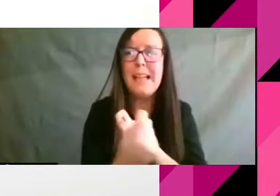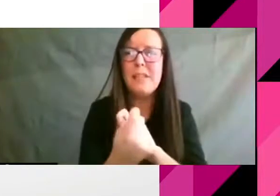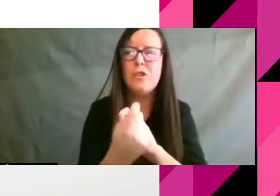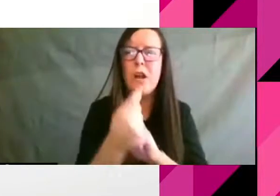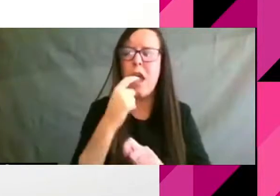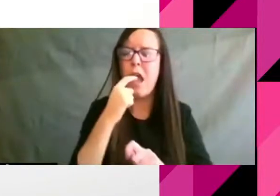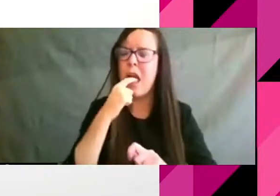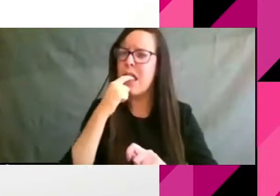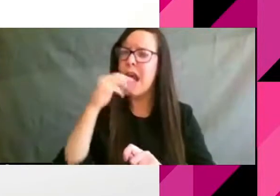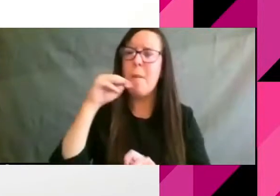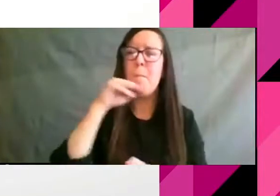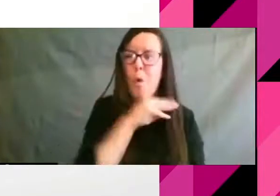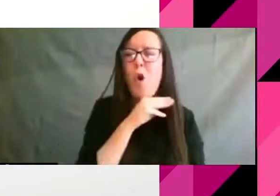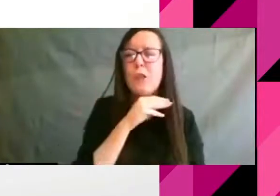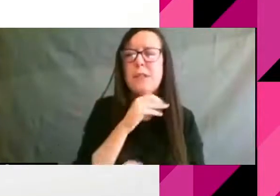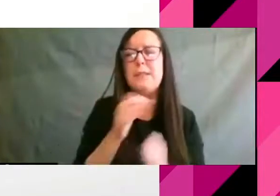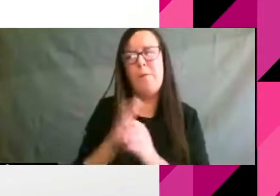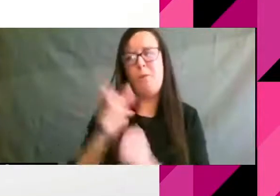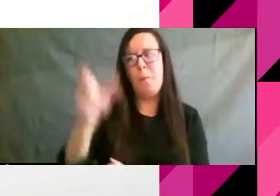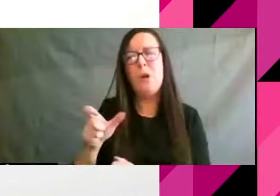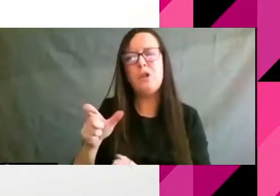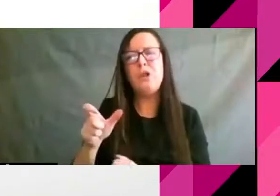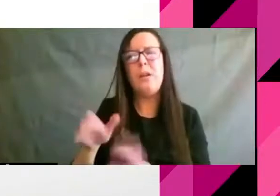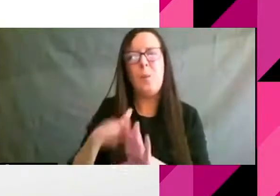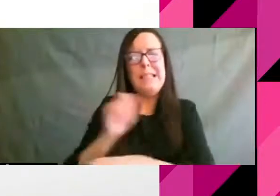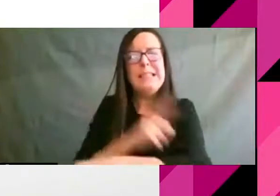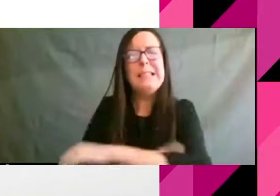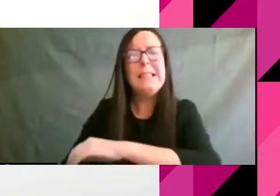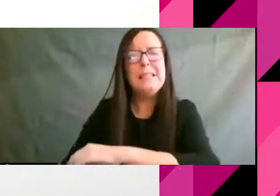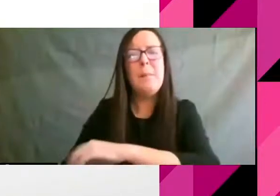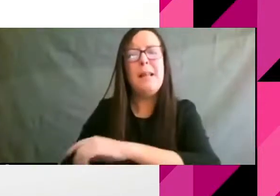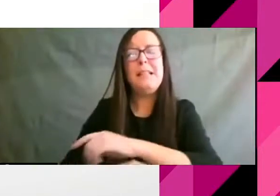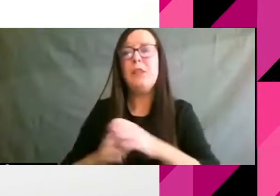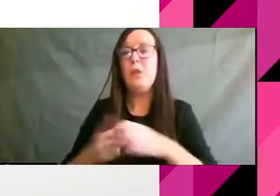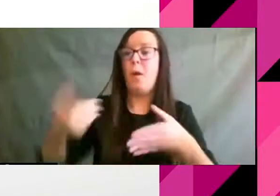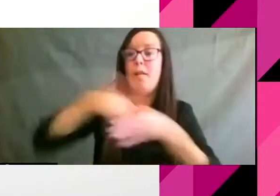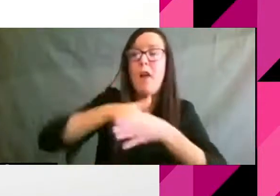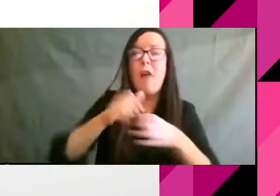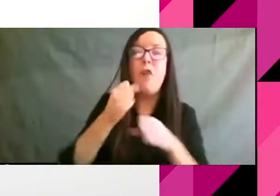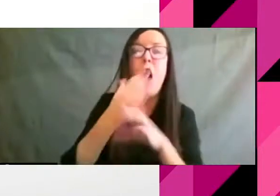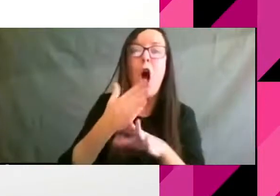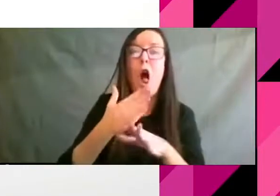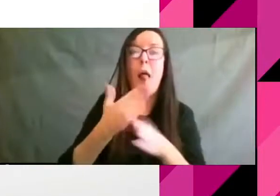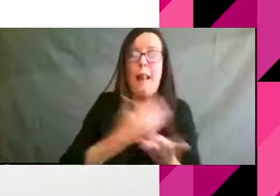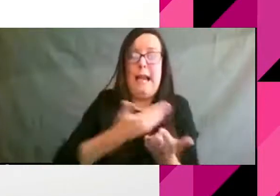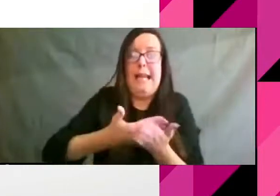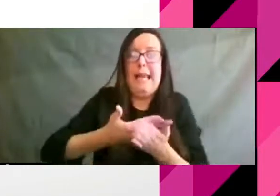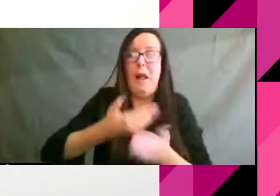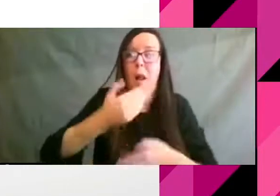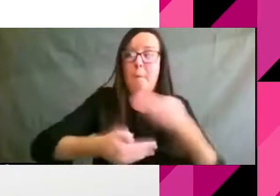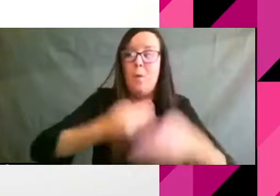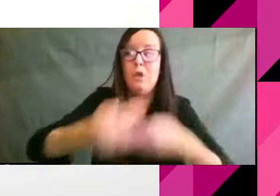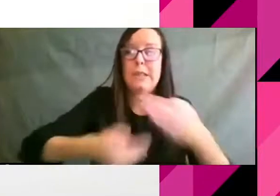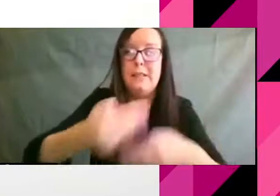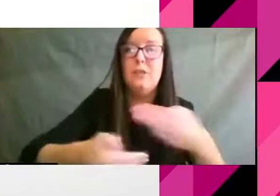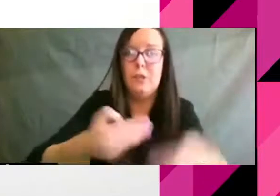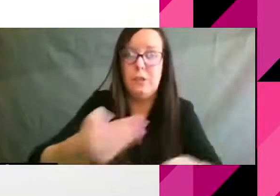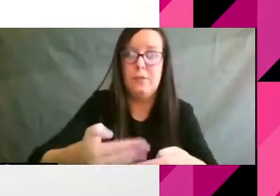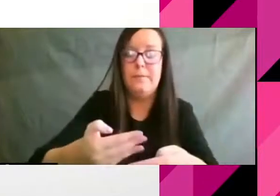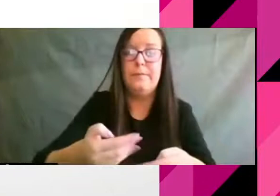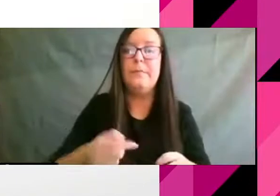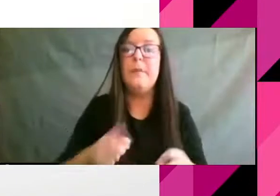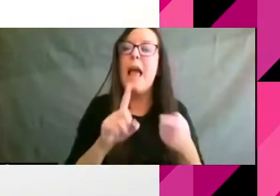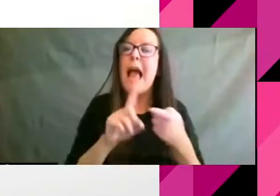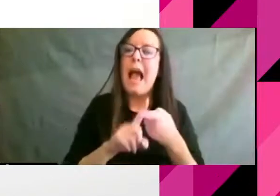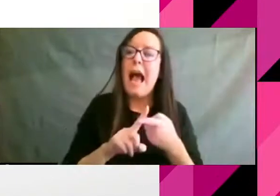equal access for persons with disabilities to all the legal procedures. Then also the convention in